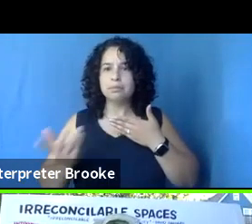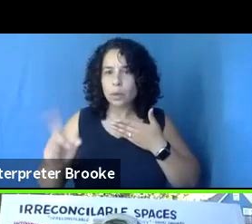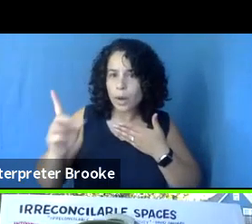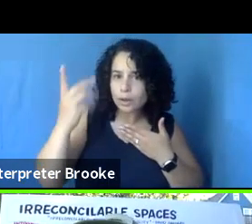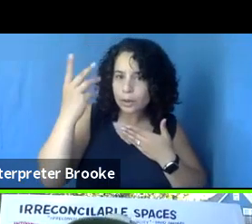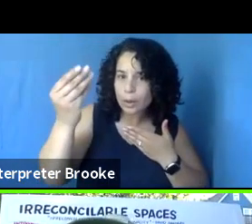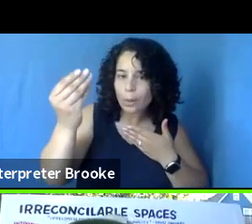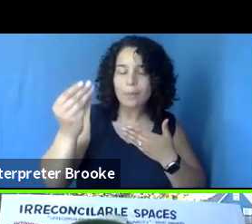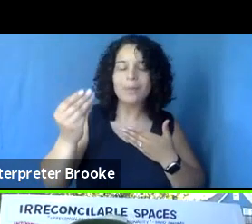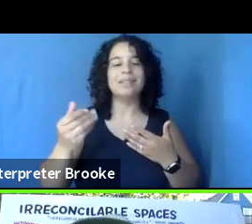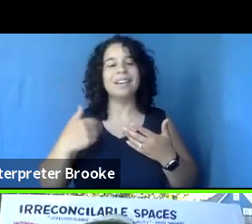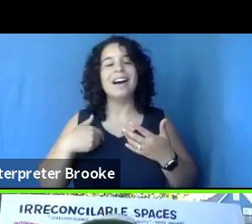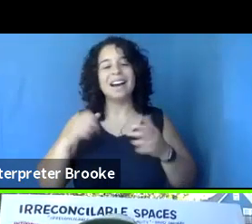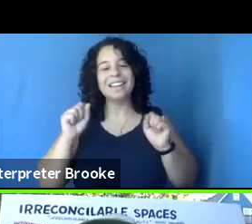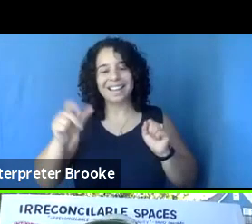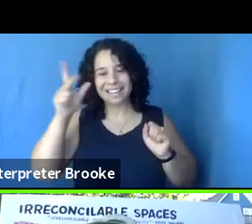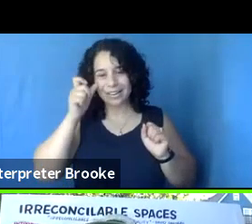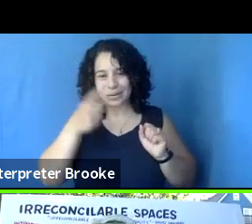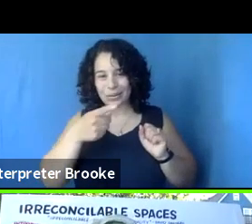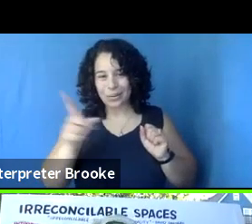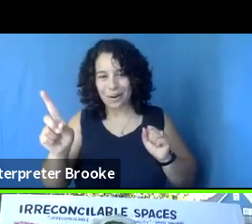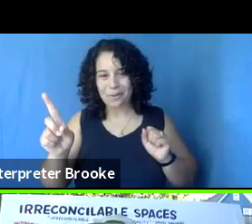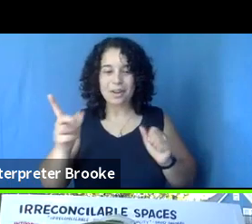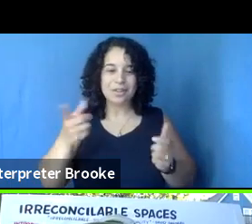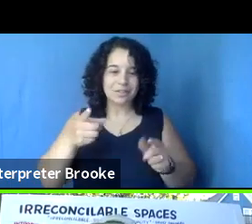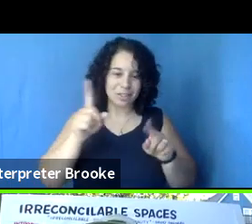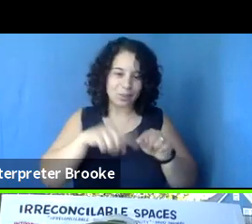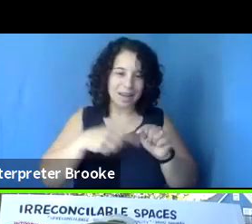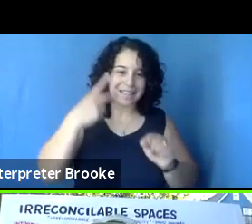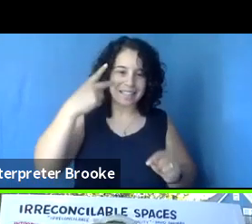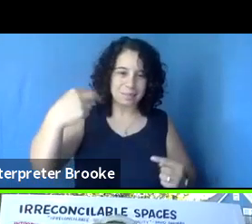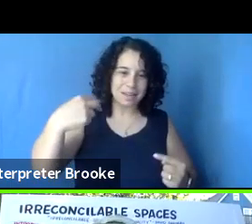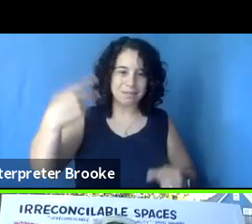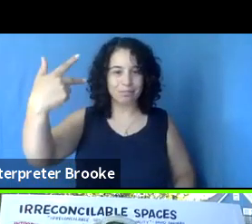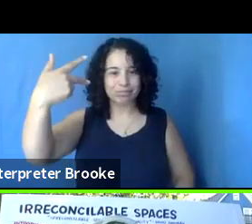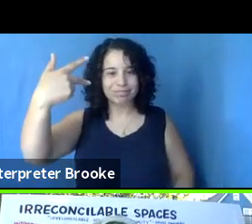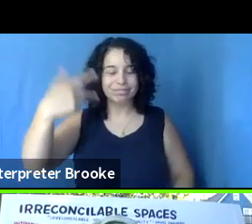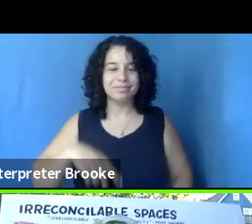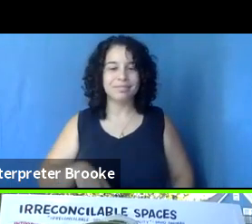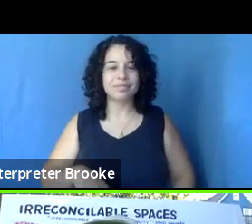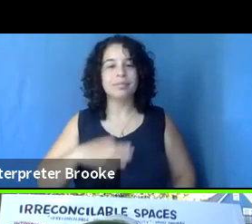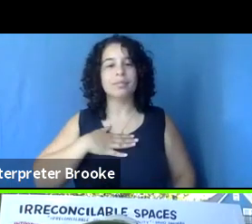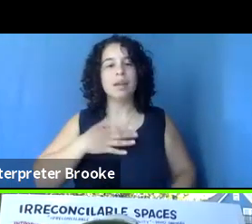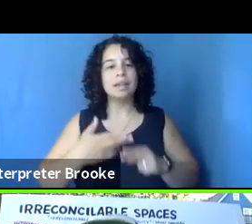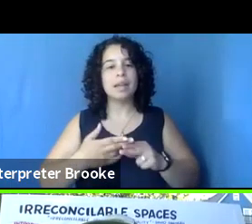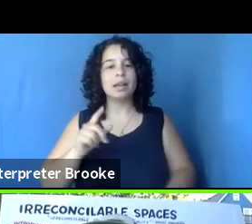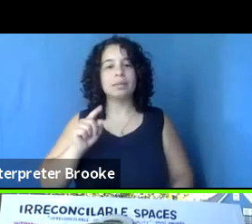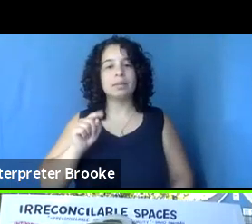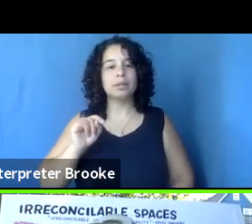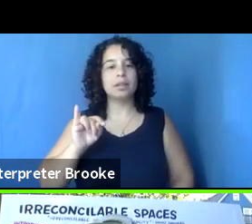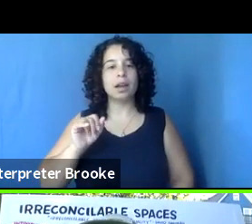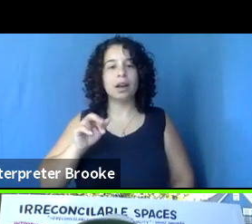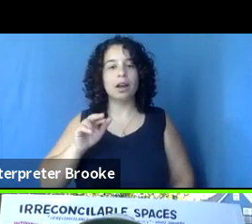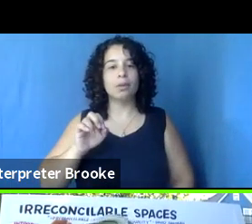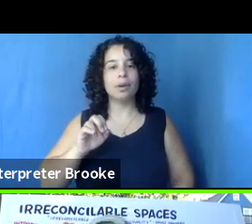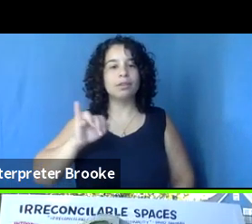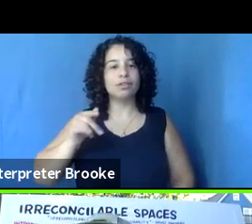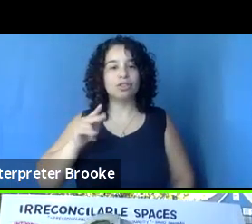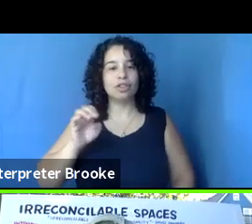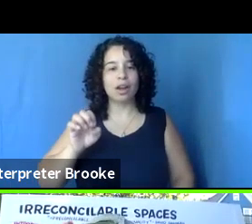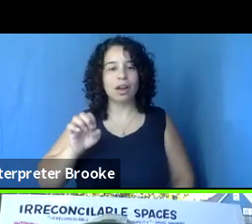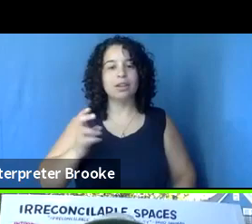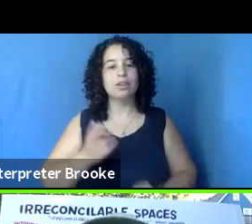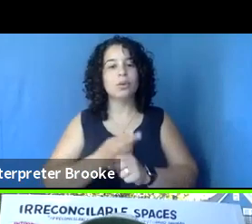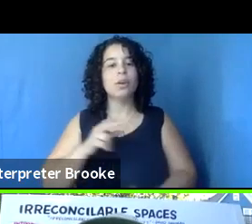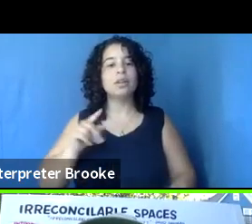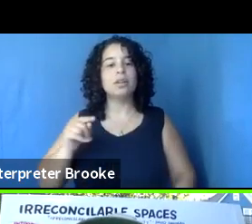camera range. So my name is Tiare Jung. My pronouns are they, them, or in Hawaiian, which